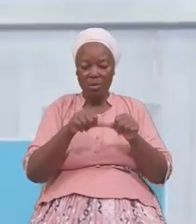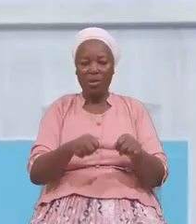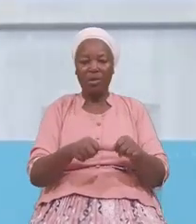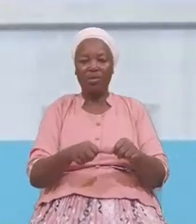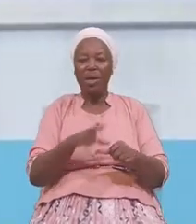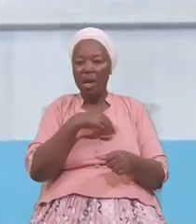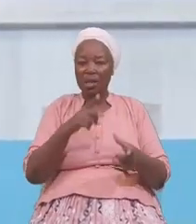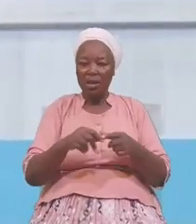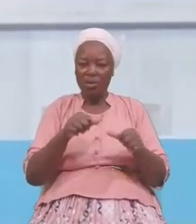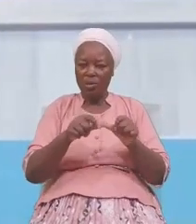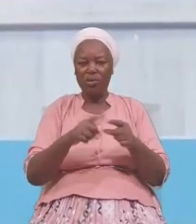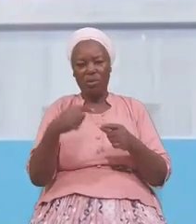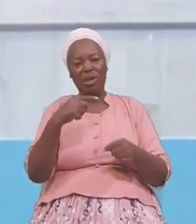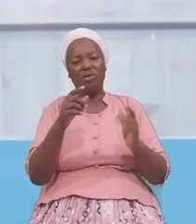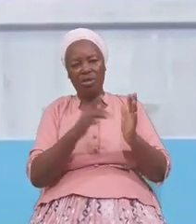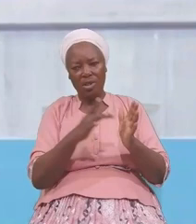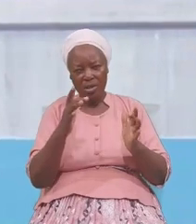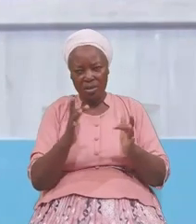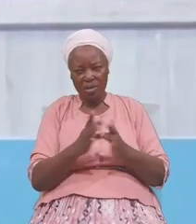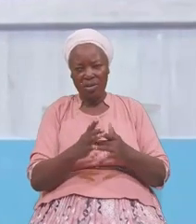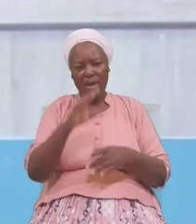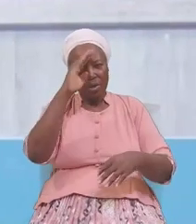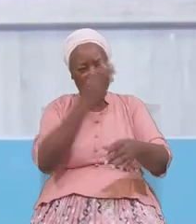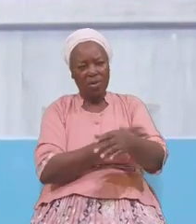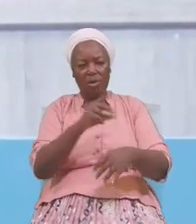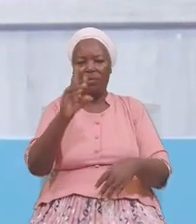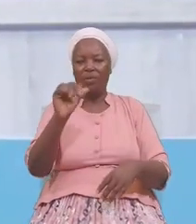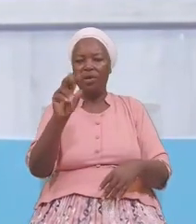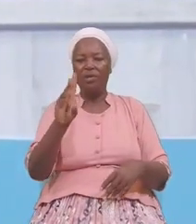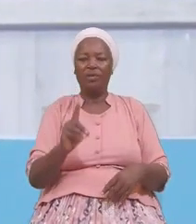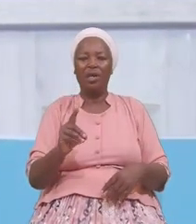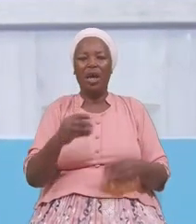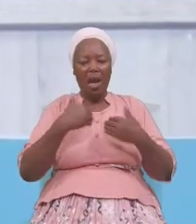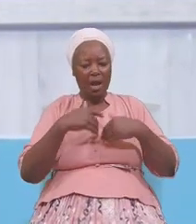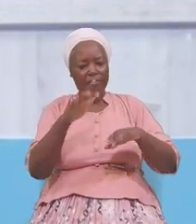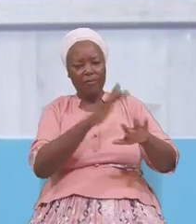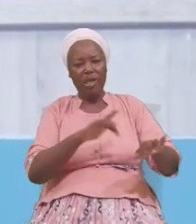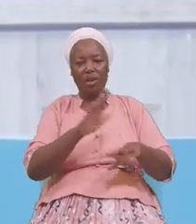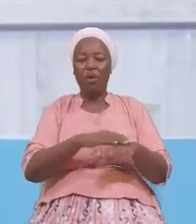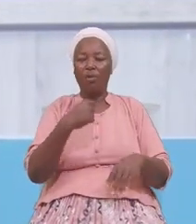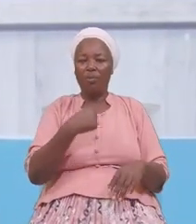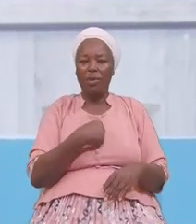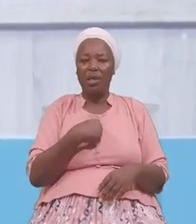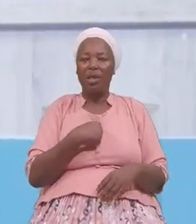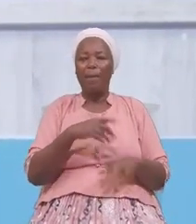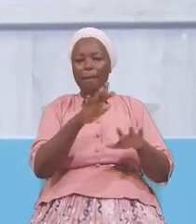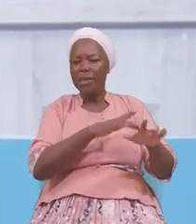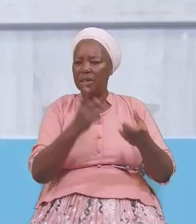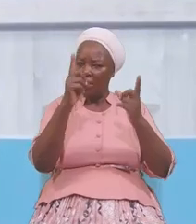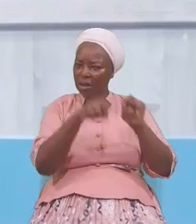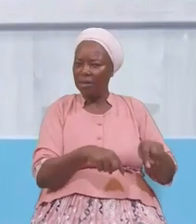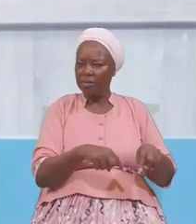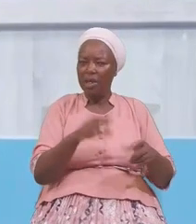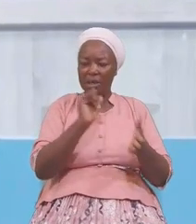and he kept on saying, Jesus, Son of David, have mercy on me. Mercy came